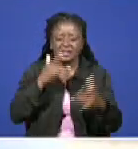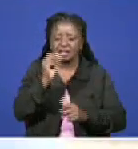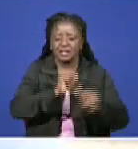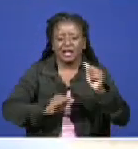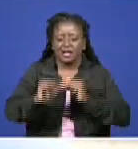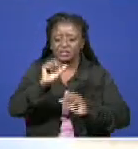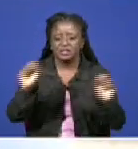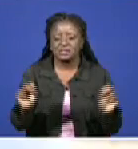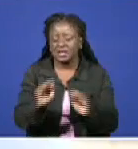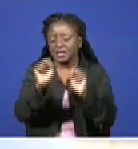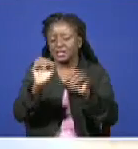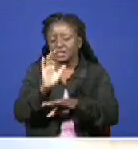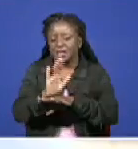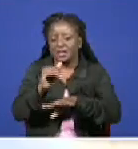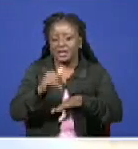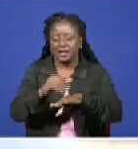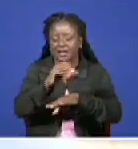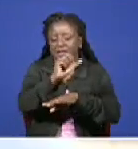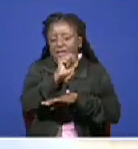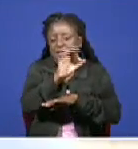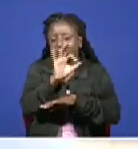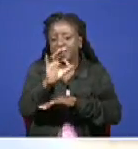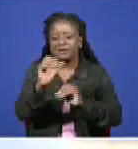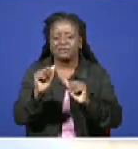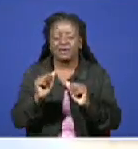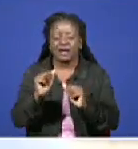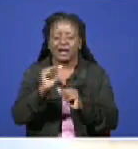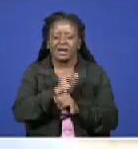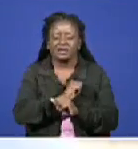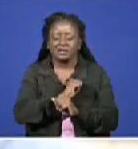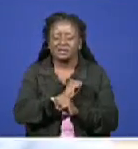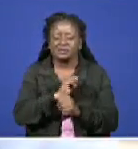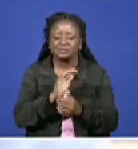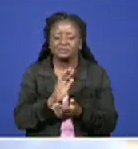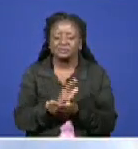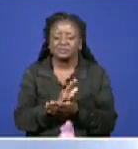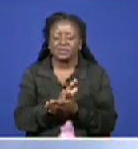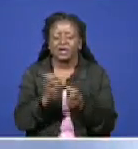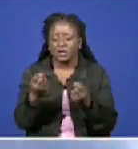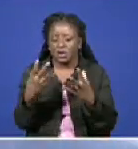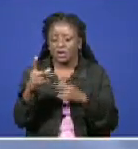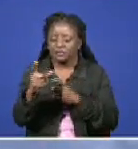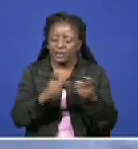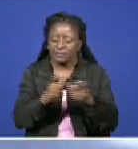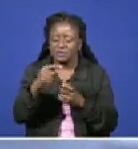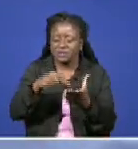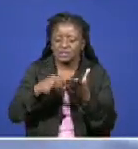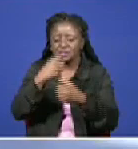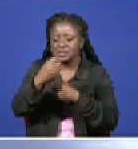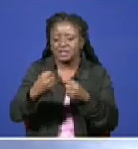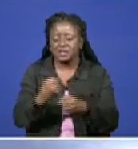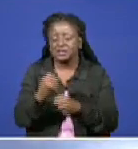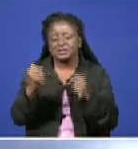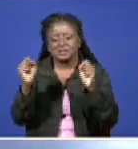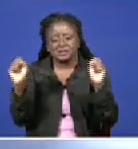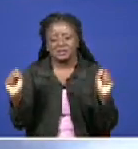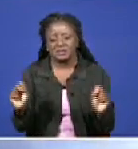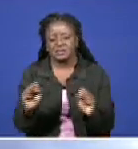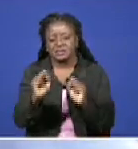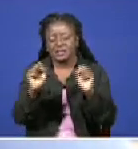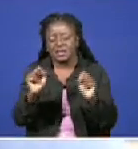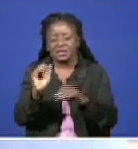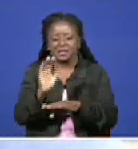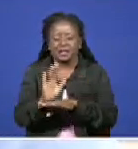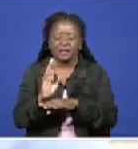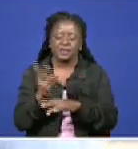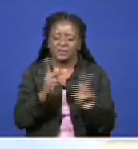Adley. So come out. There's a lot of competition this year. On Saturday night, we intend